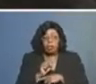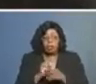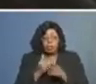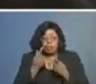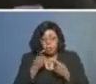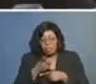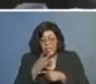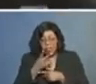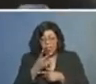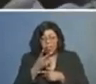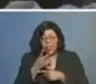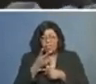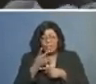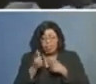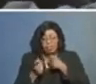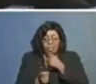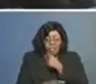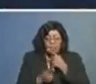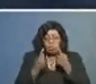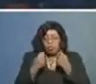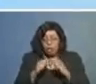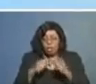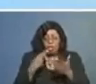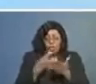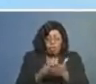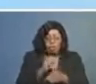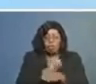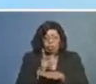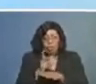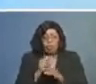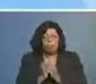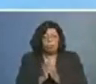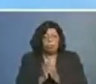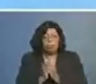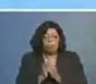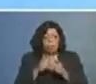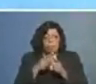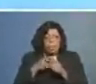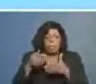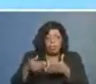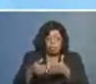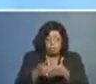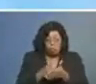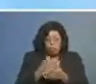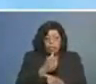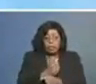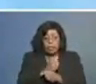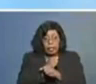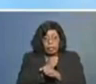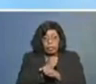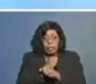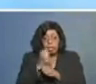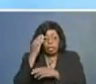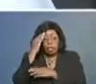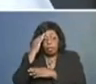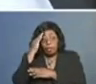attempts to surprise us here to reach New Providence. And then there's another recent episode of capturing Dominican poachers in